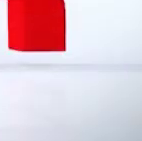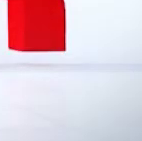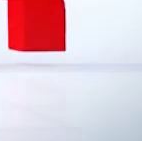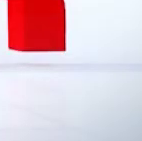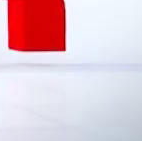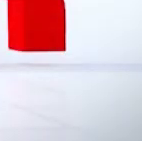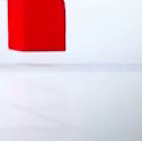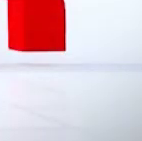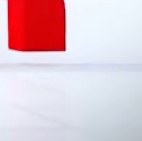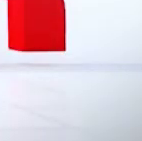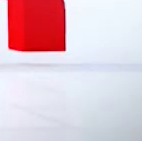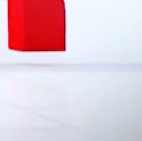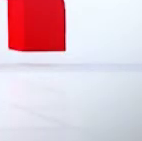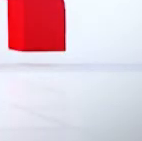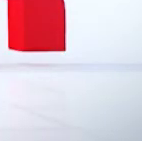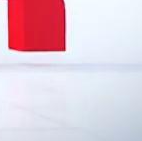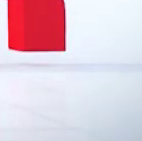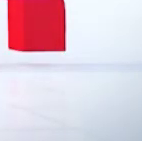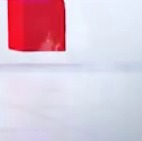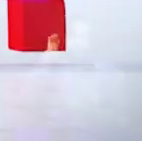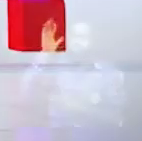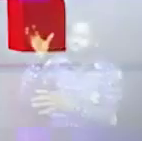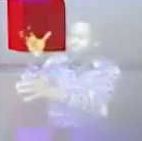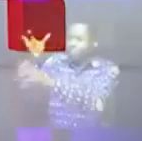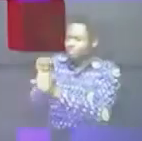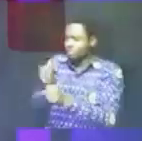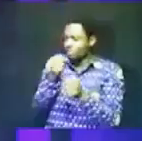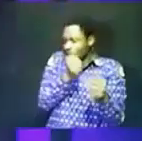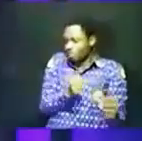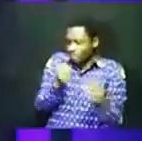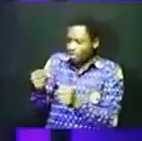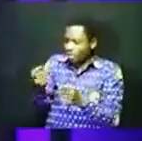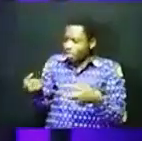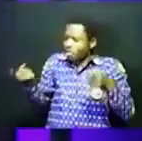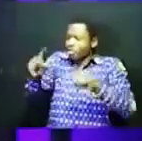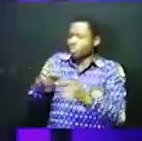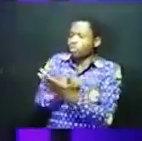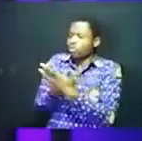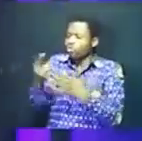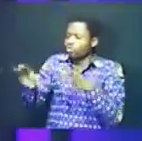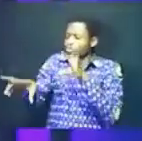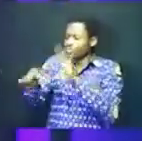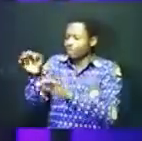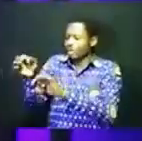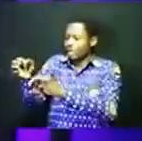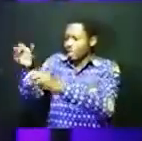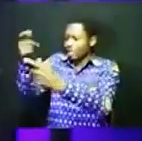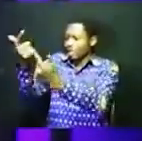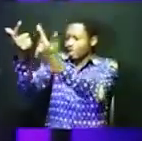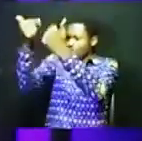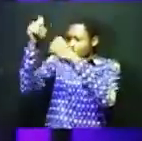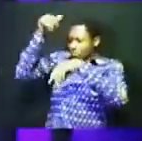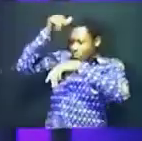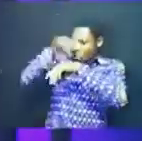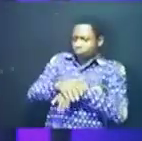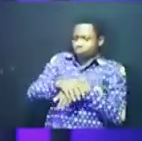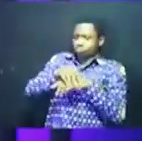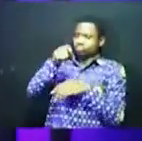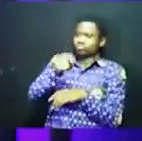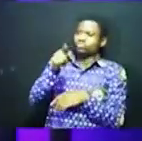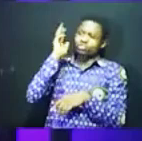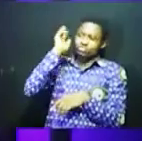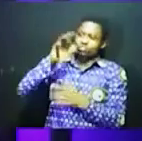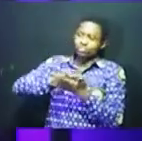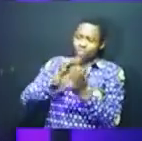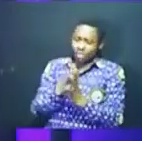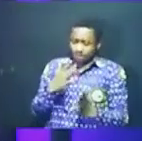But you will receive power when the Holy Spirit comes on you, and you will be my